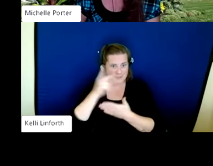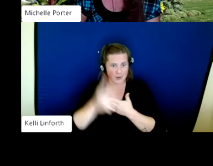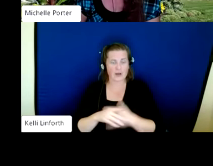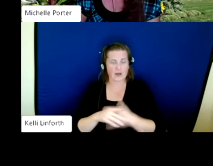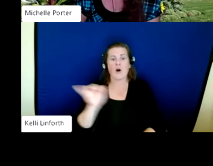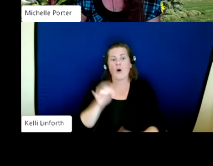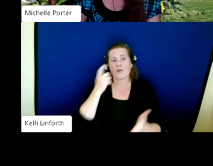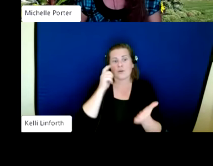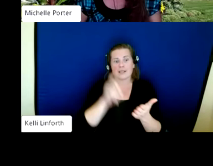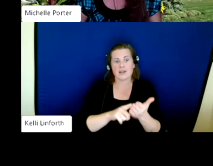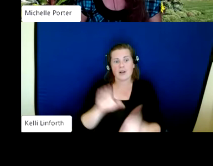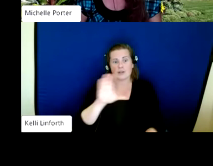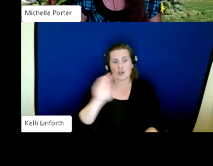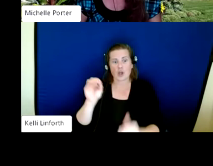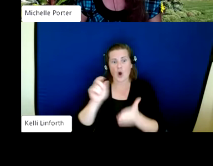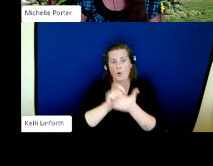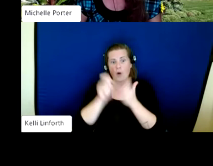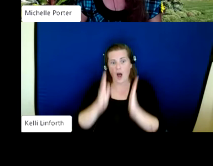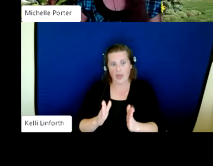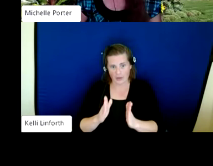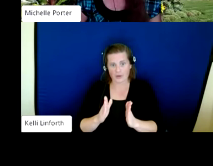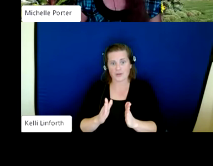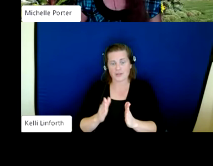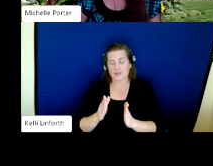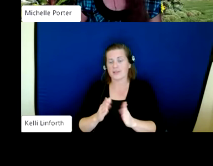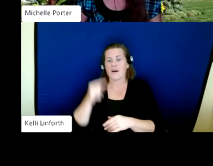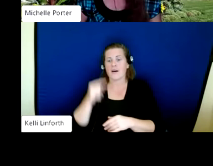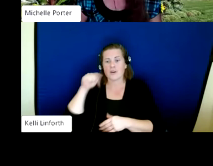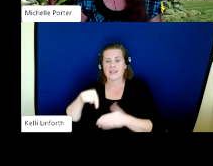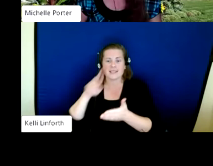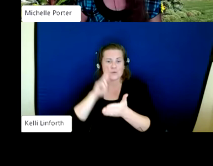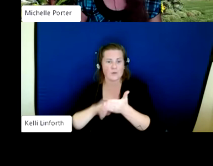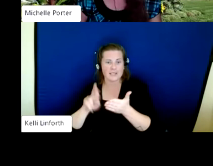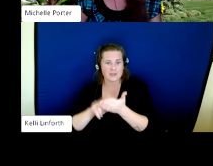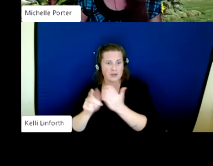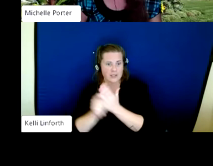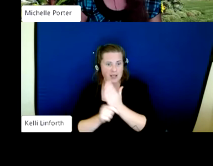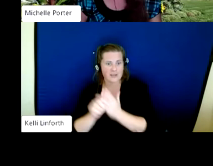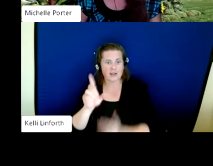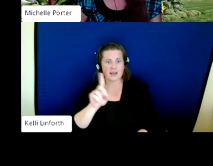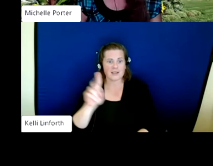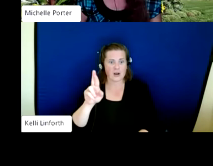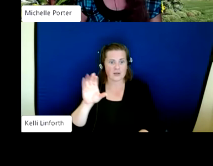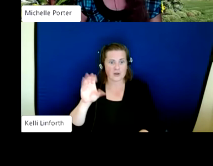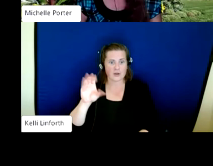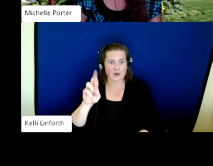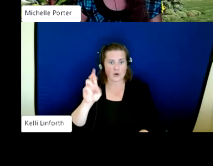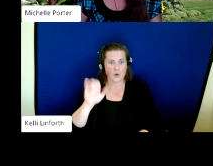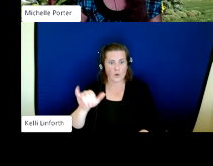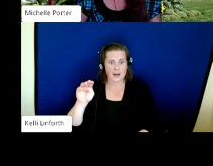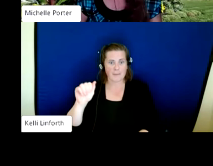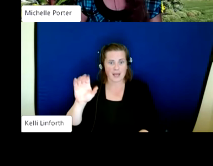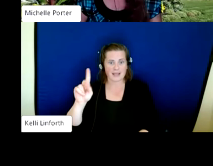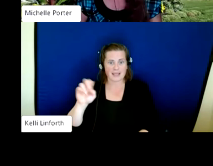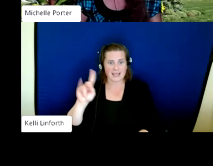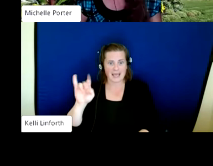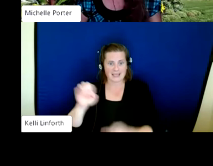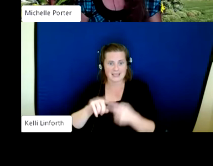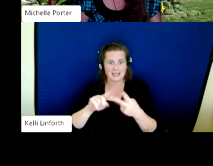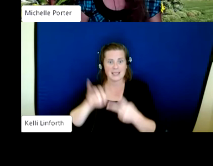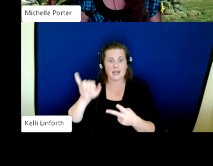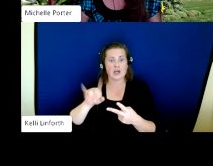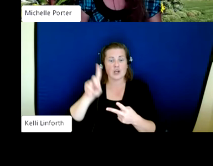acknowledge co-authors on the research articles, Dr. Corey McKenzie and Dr. Judy Chipperfield, both